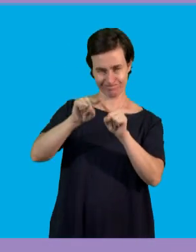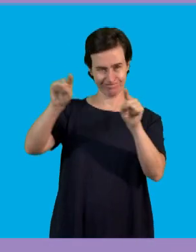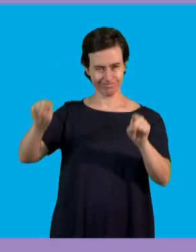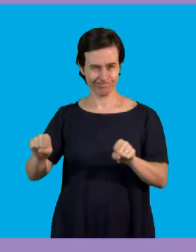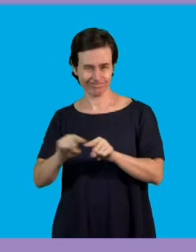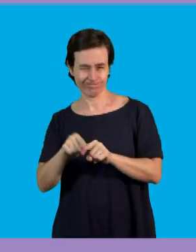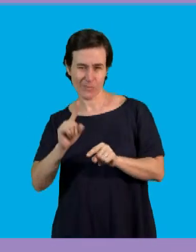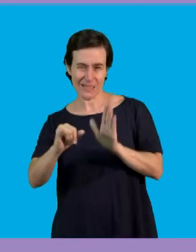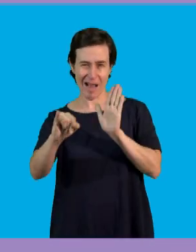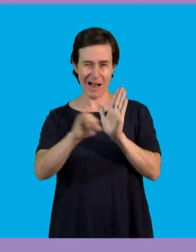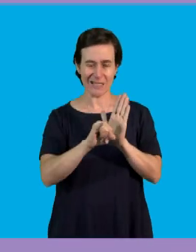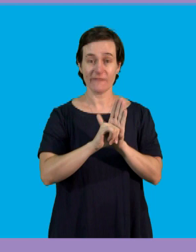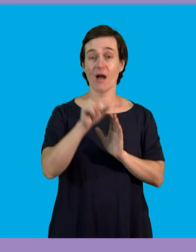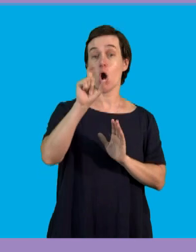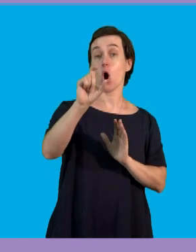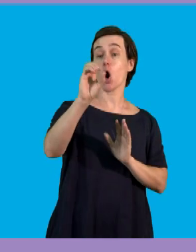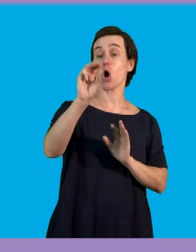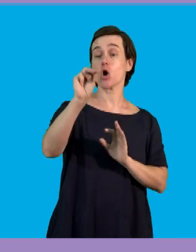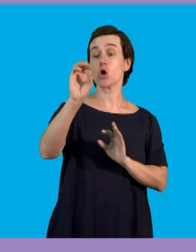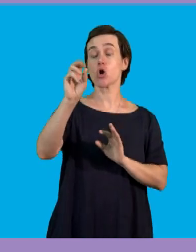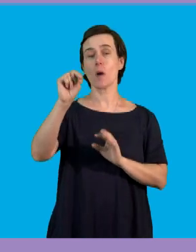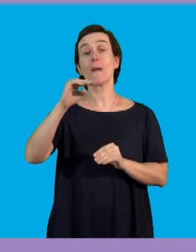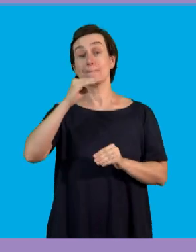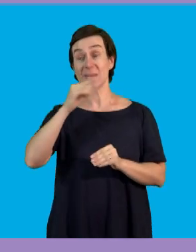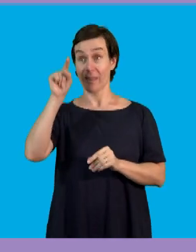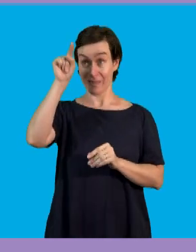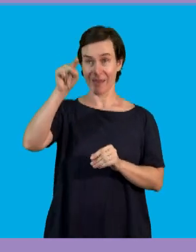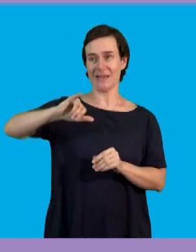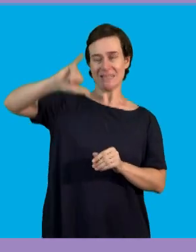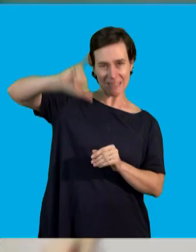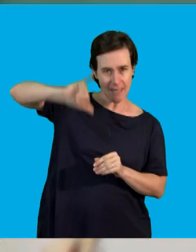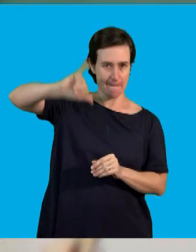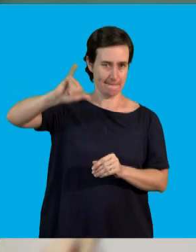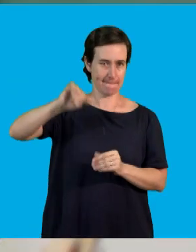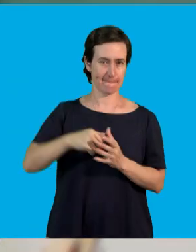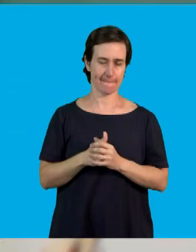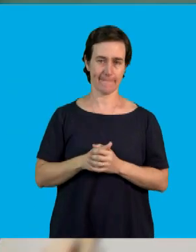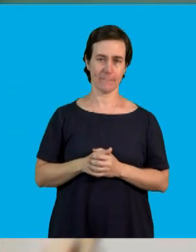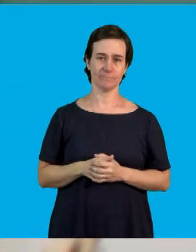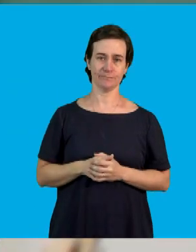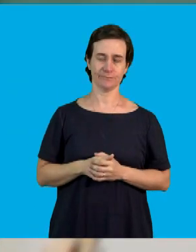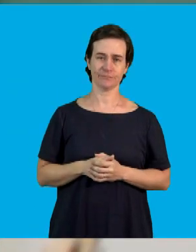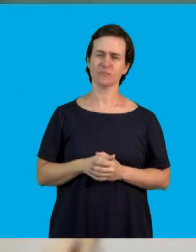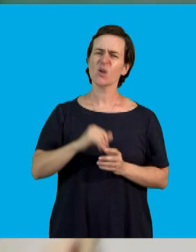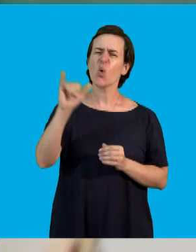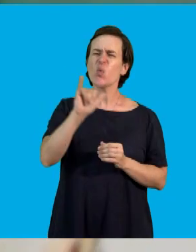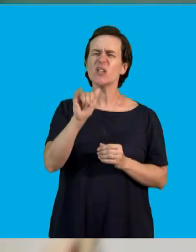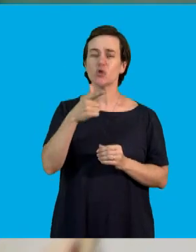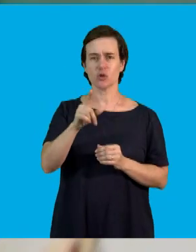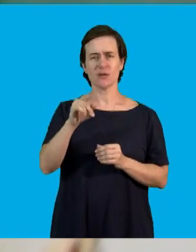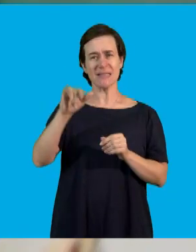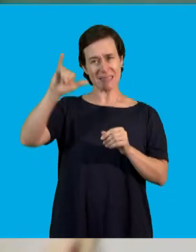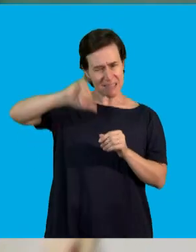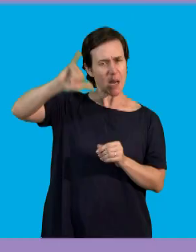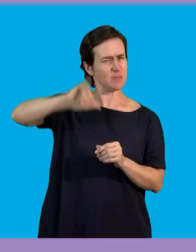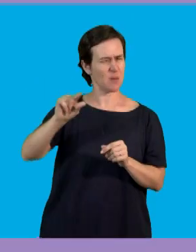to identify the common ones. So we are only going to take the common ones. Which ones are the common ones between these 2